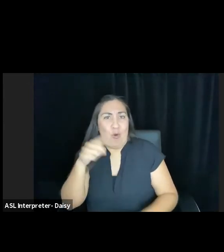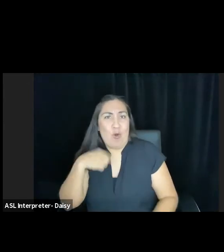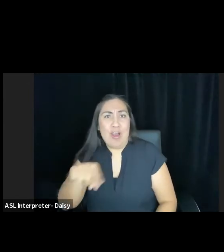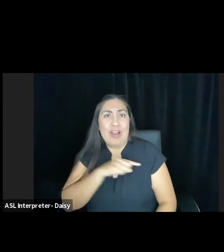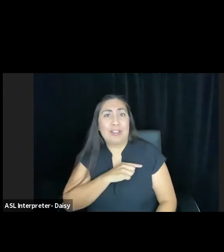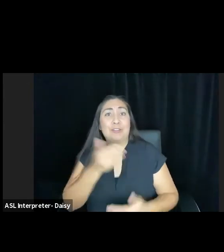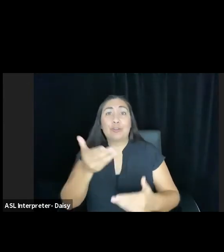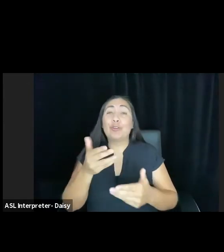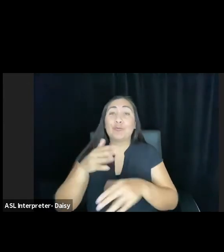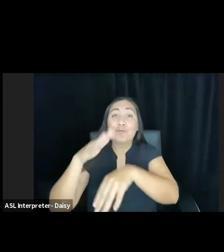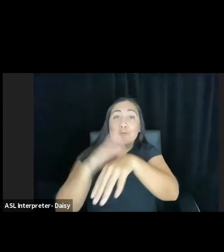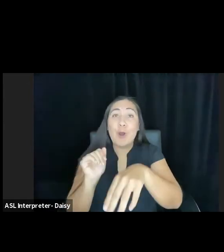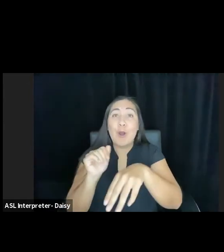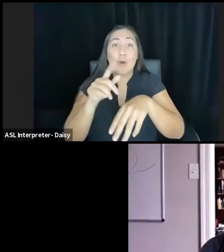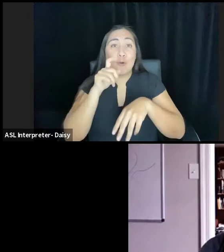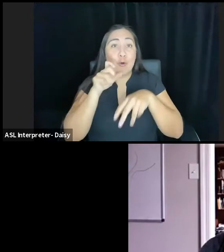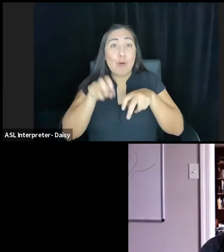panelists.